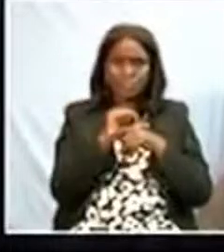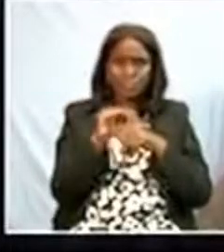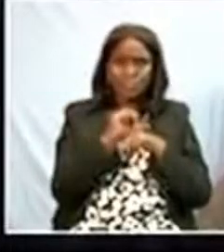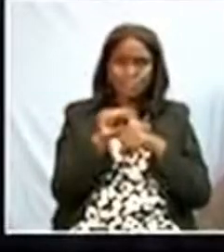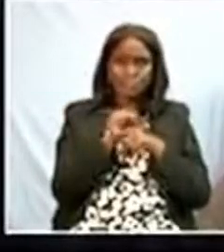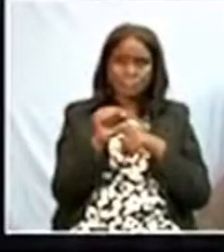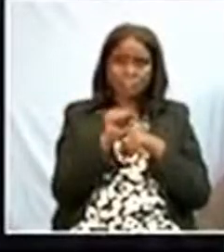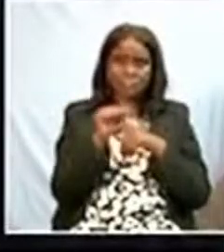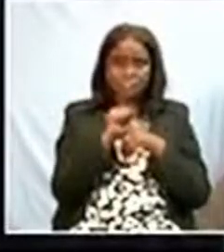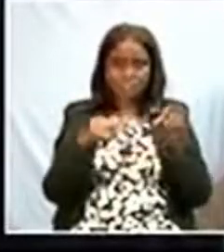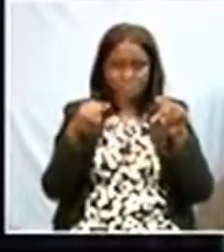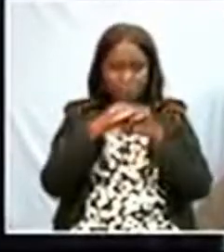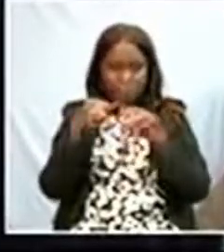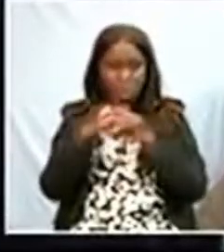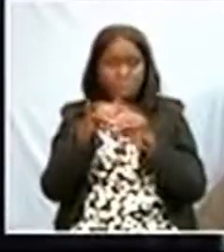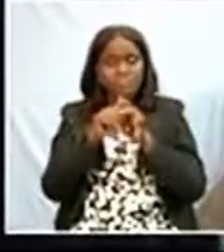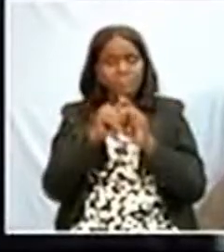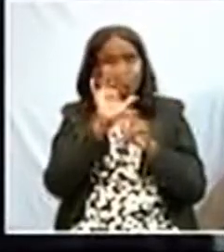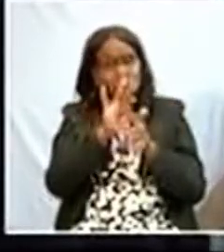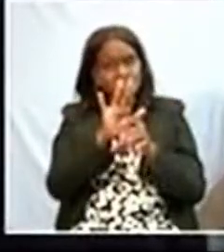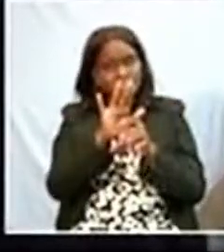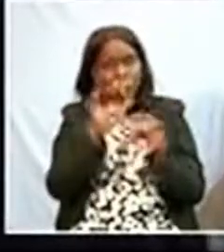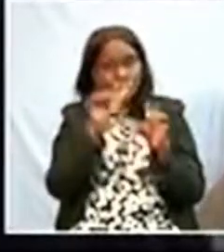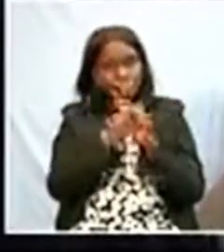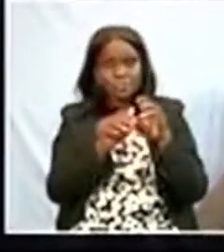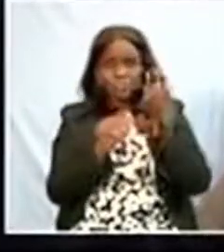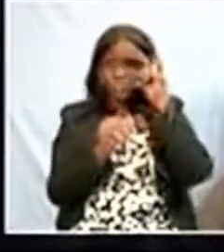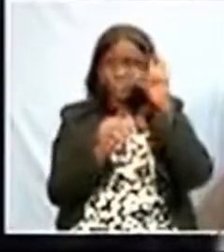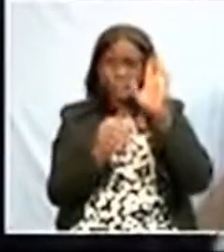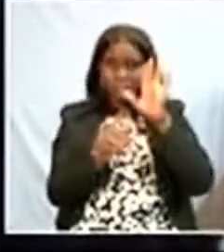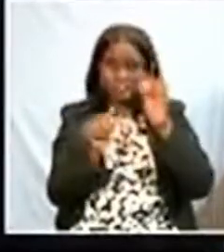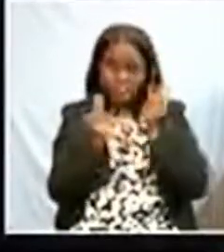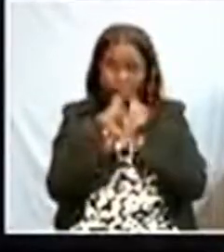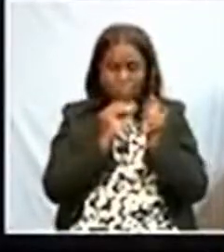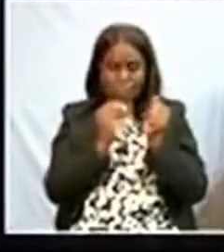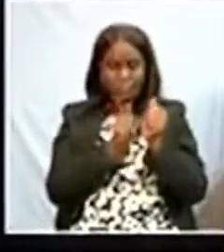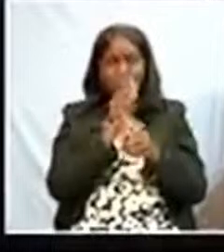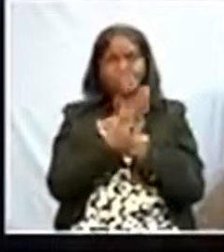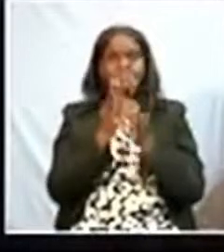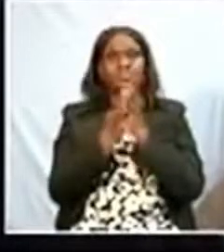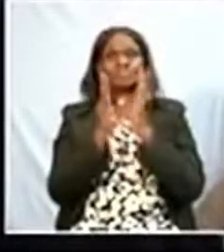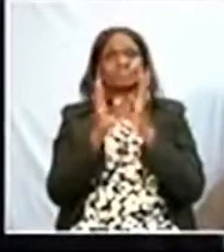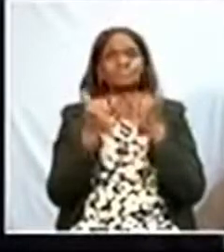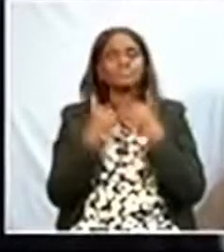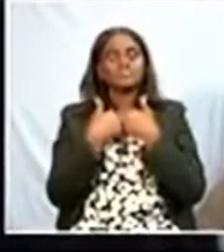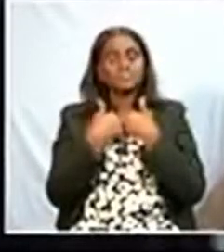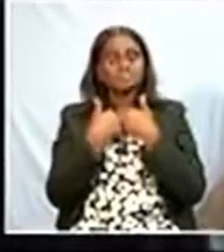orientation engagement in Kitwe with our contractors.